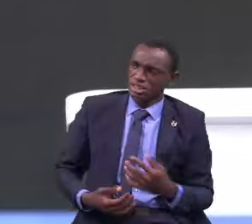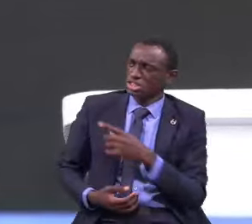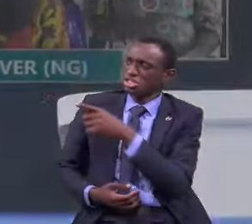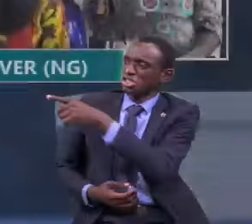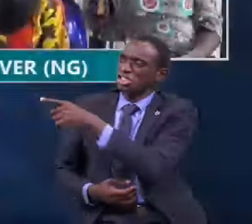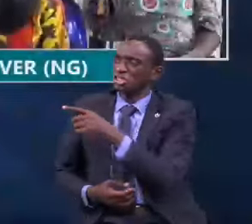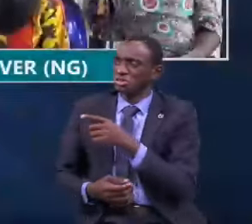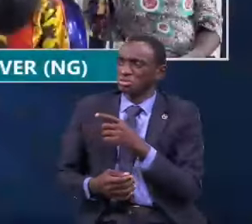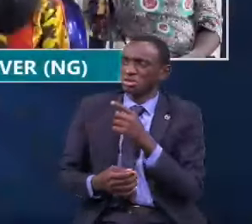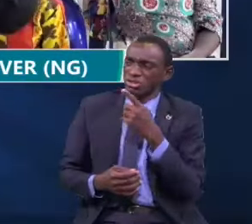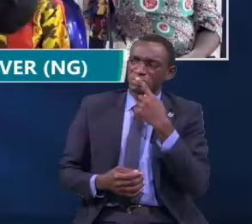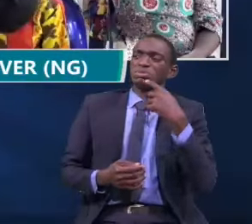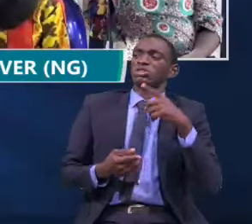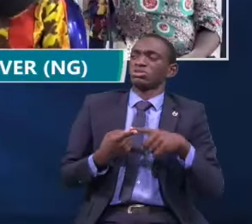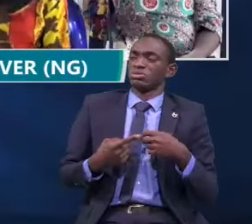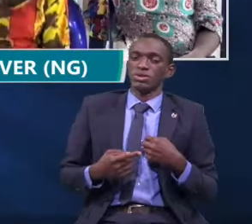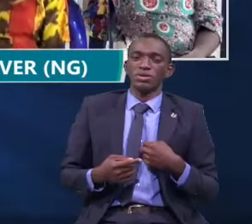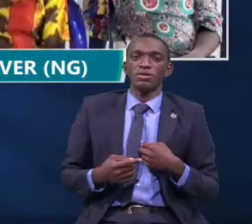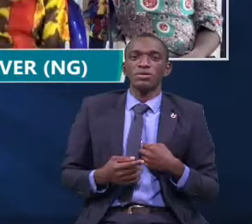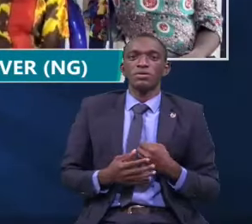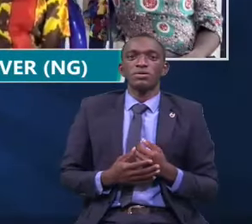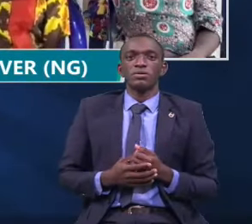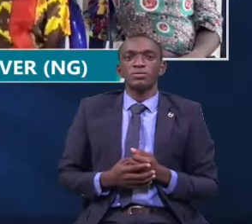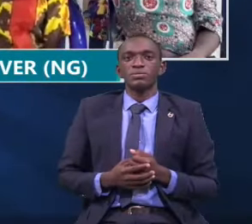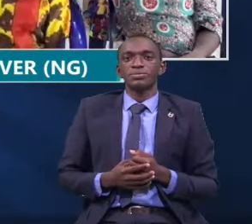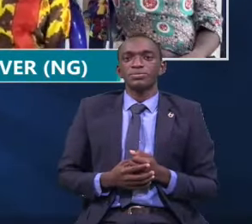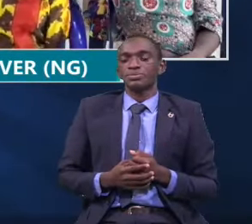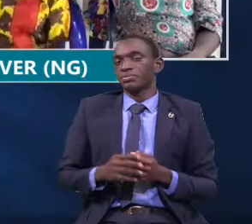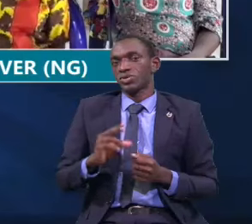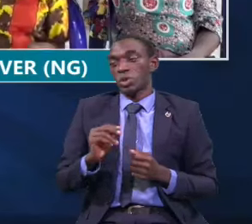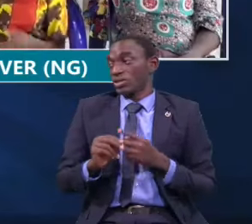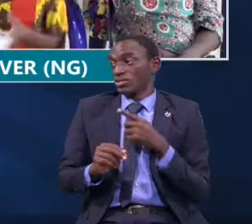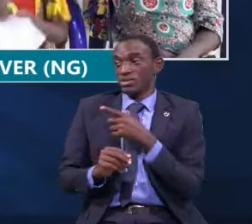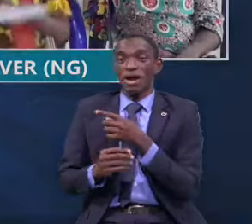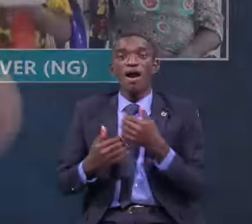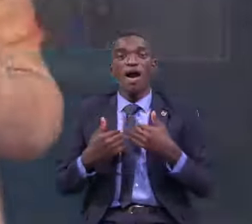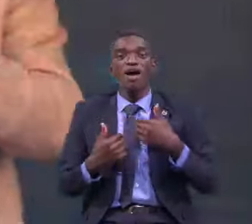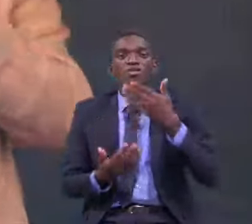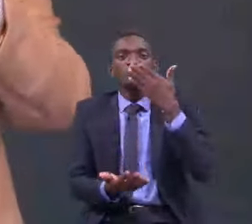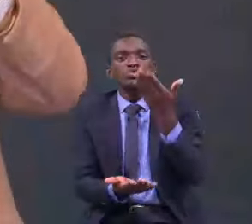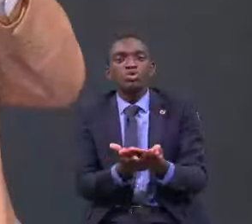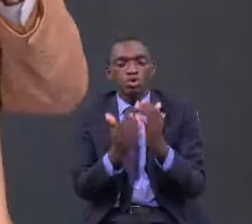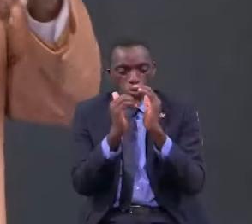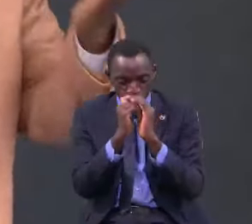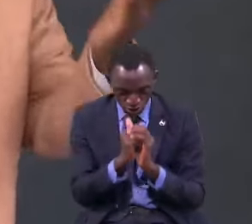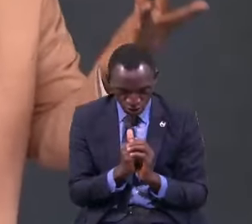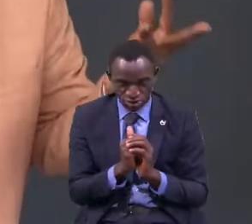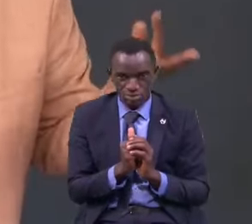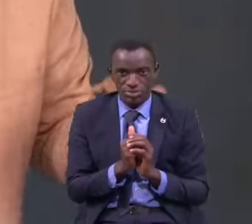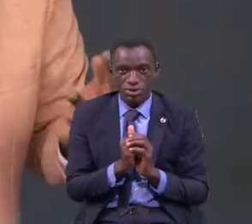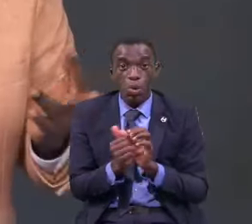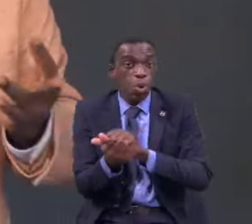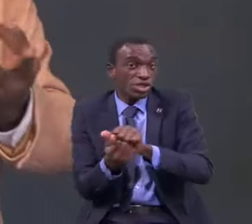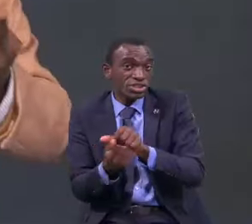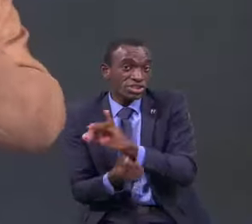I have good washing. J'ai une bonne purification. I have good